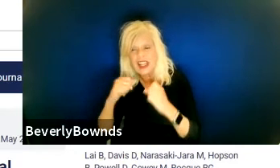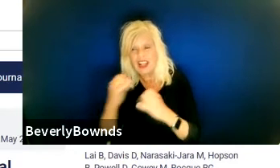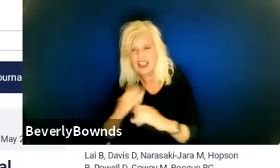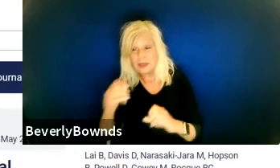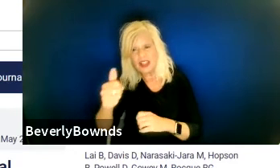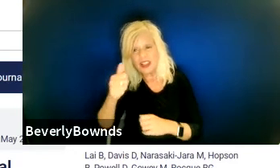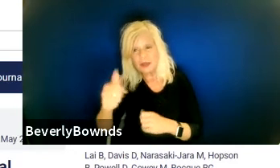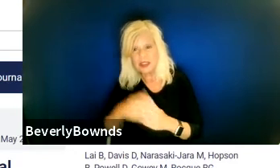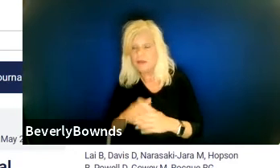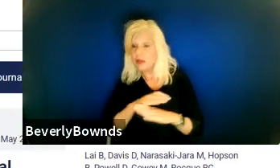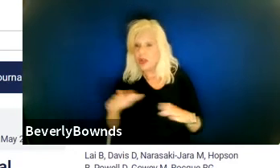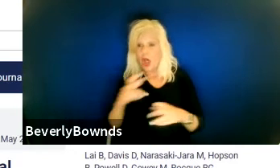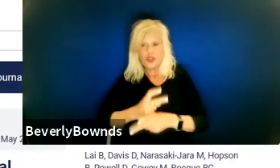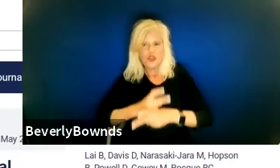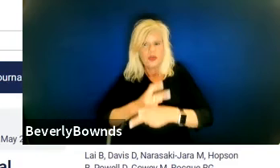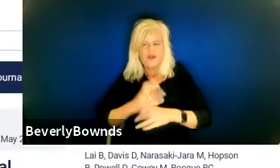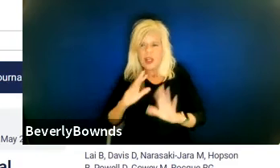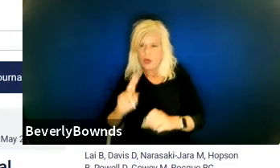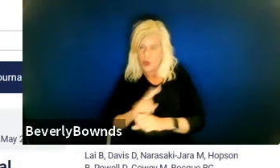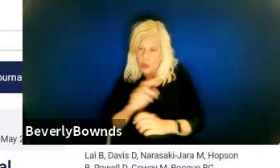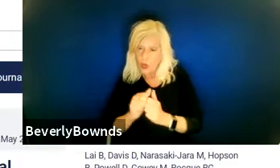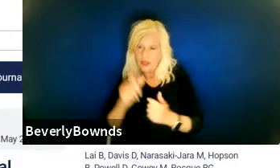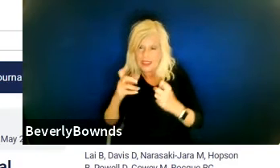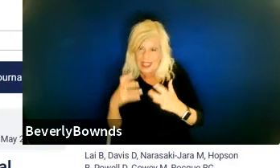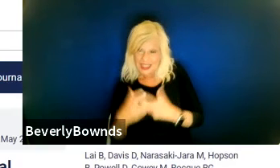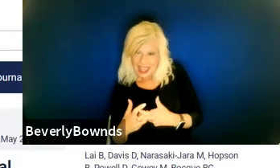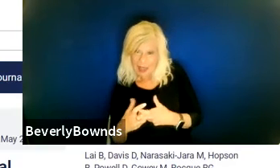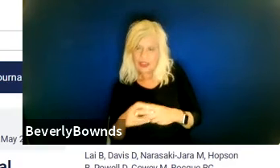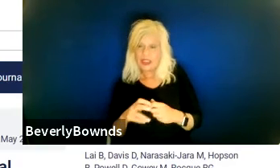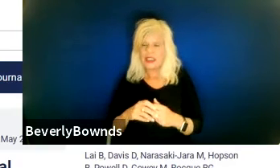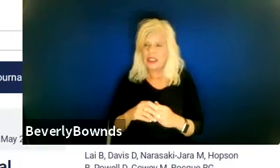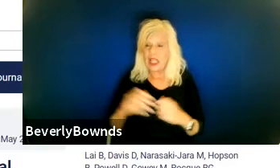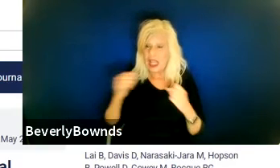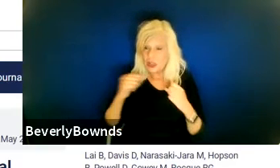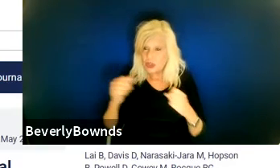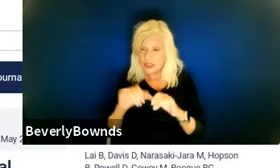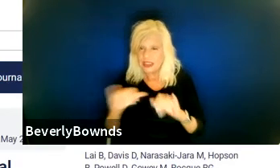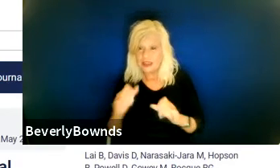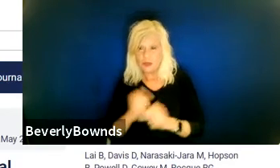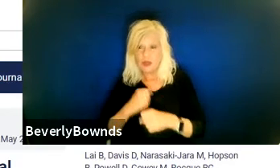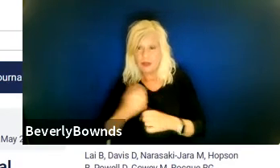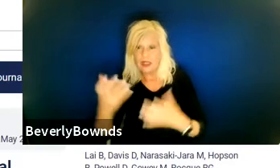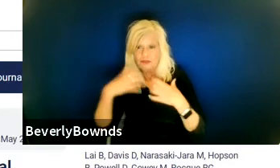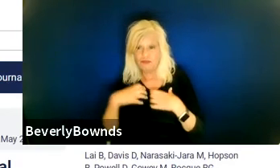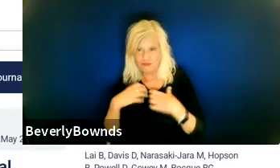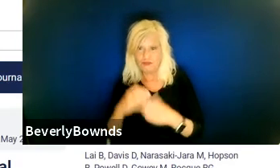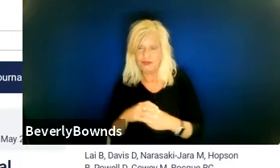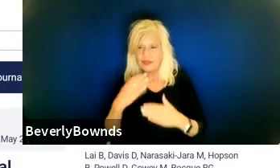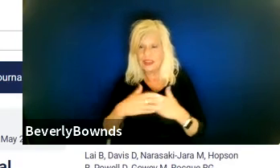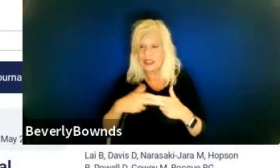independently, non-supervised, using this adapted exercise protocol and system we created. Next slide,